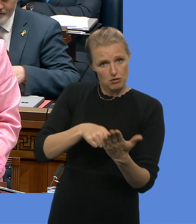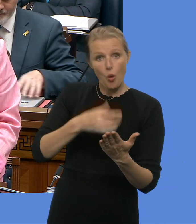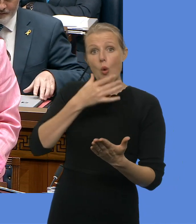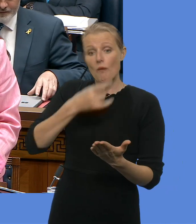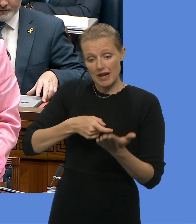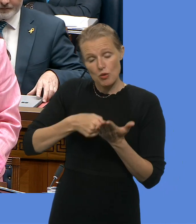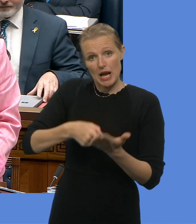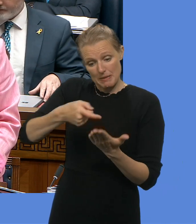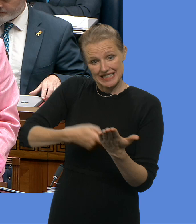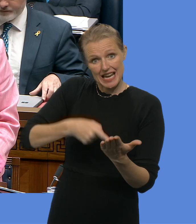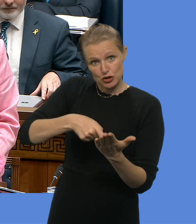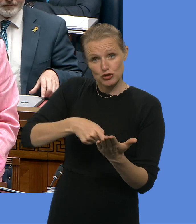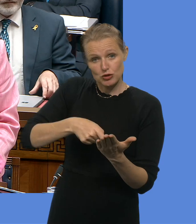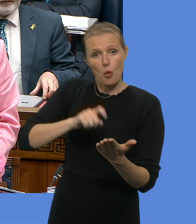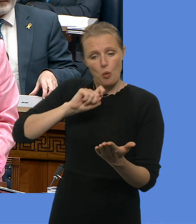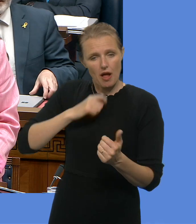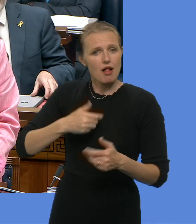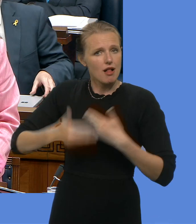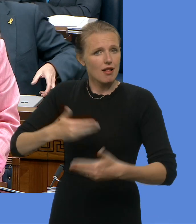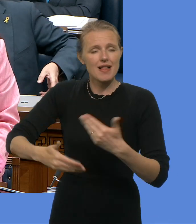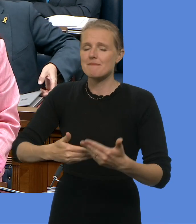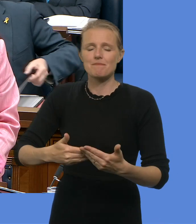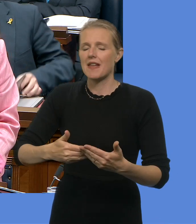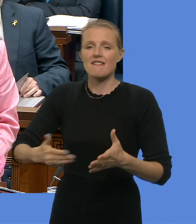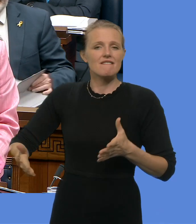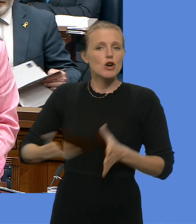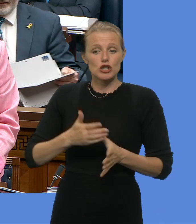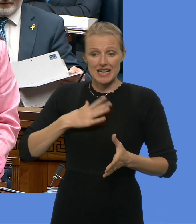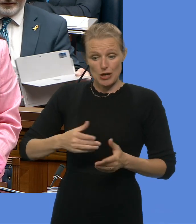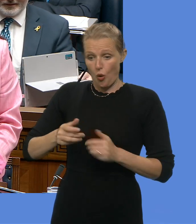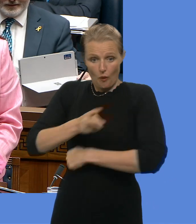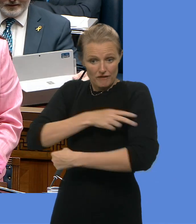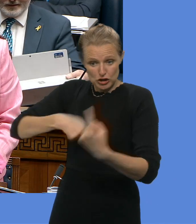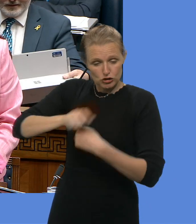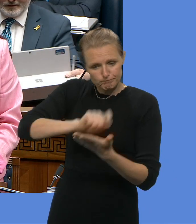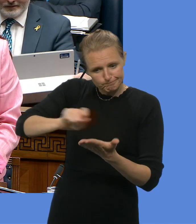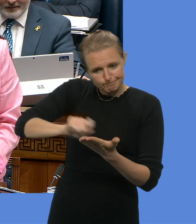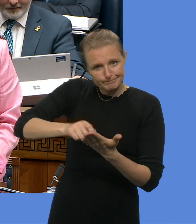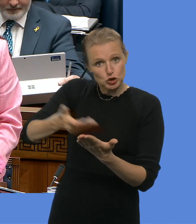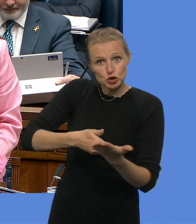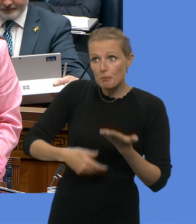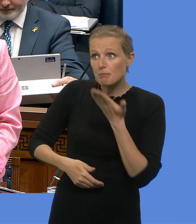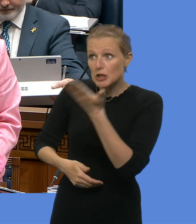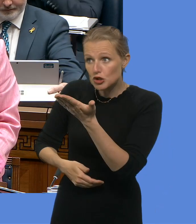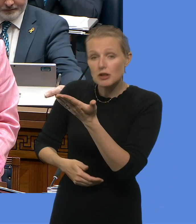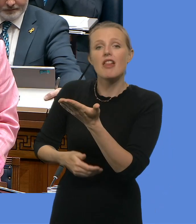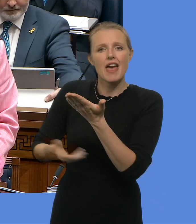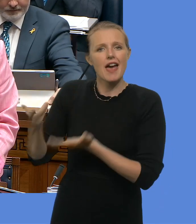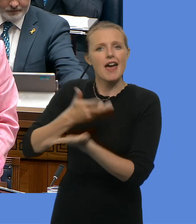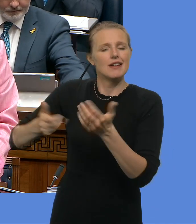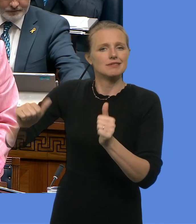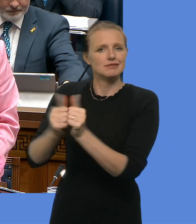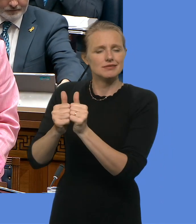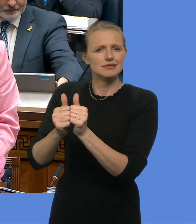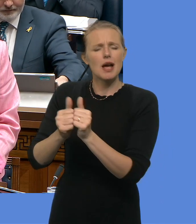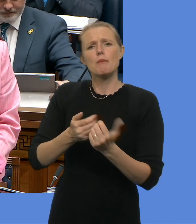with consensus with some of those, but we await the submission and advice from officials. But I think inevitably there will be other aspects of the